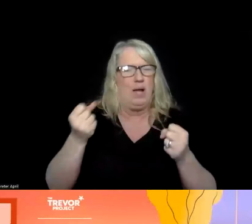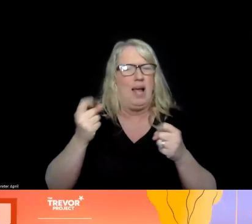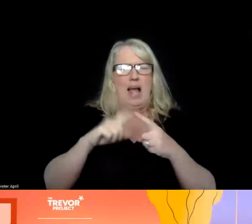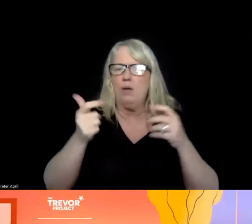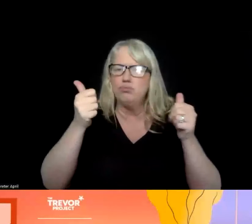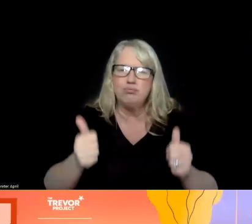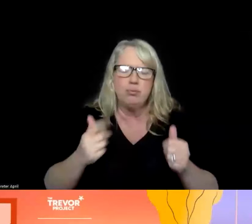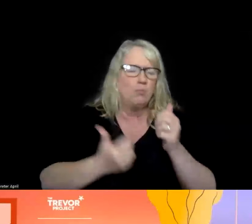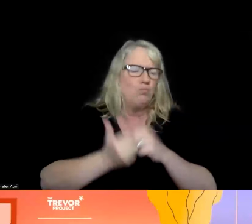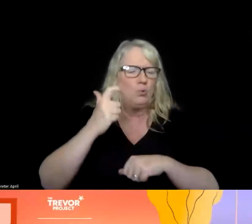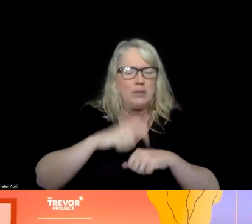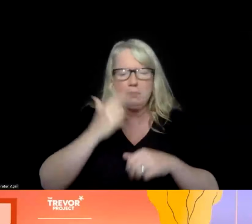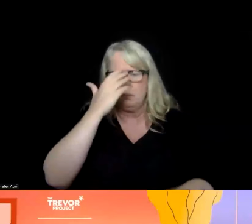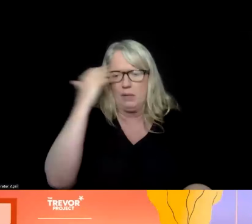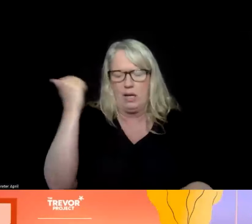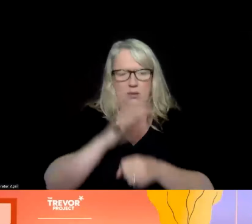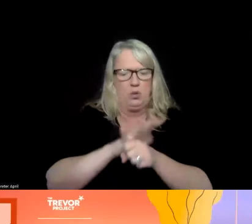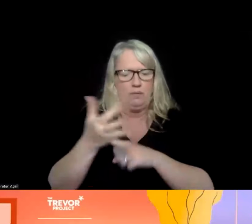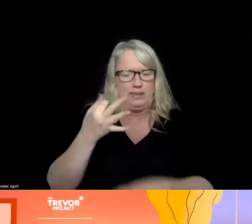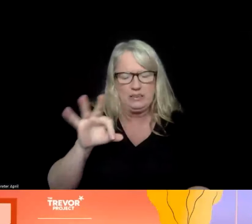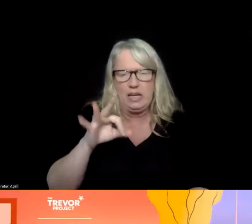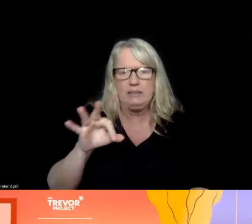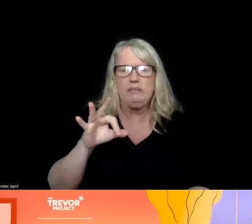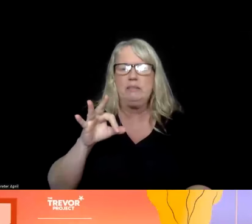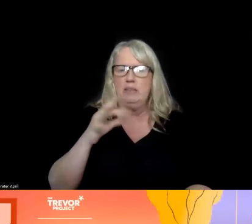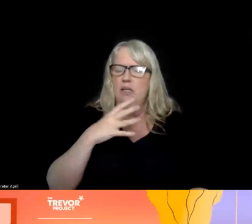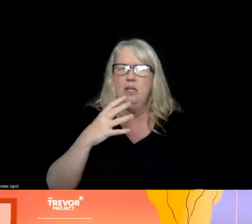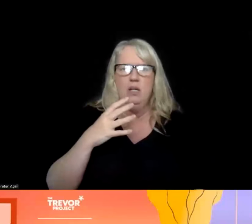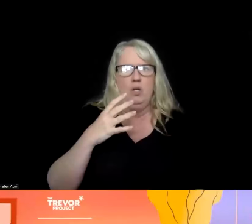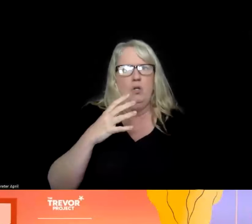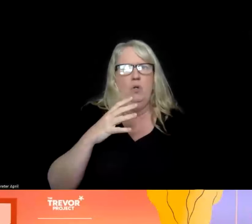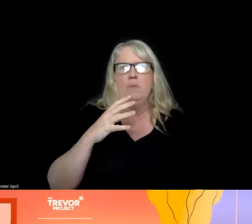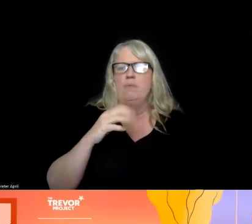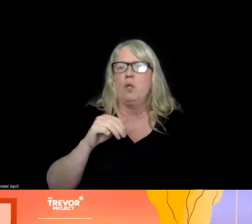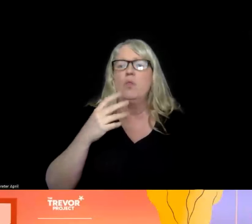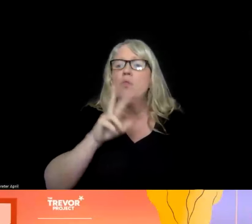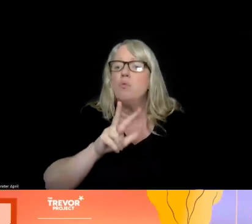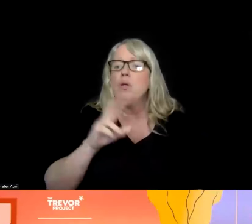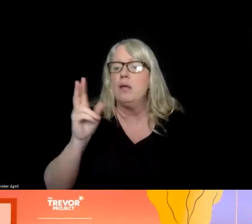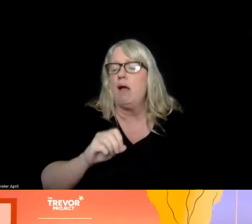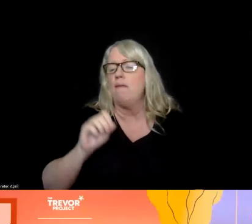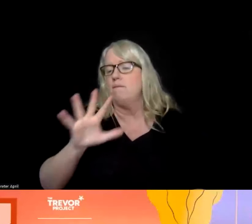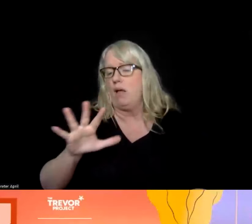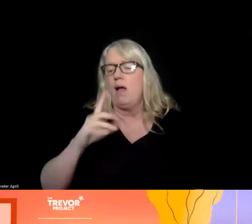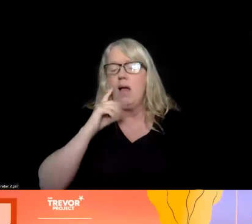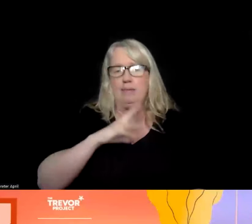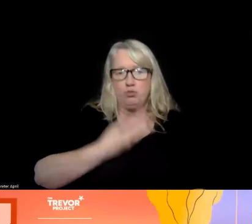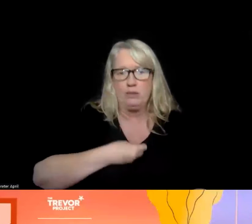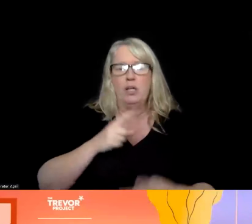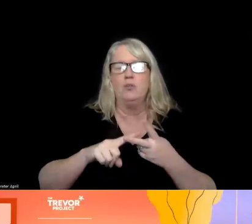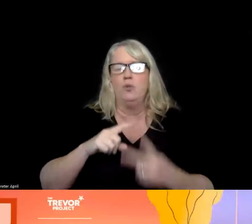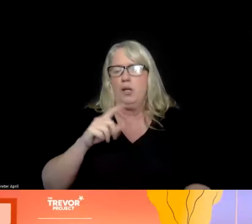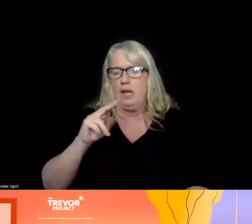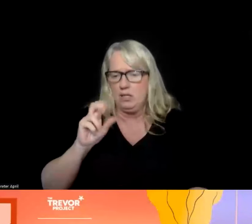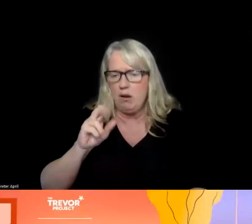time or always due to the COVID-19 pandemic, including more than 3 in 5 transgender and non-binary youth and nearly half of